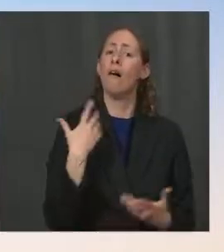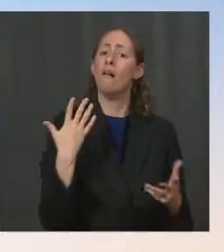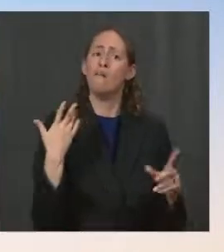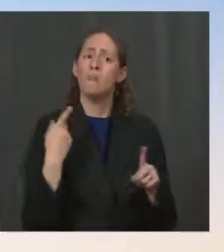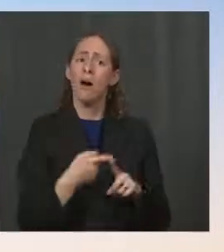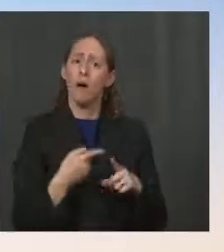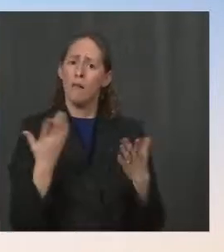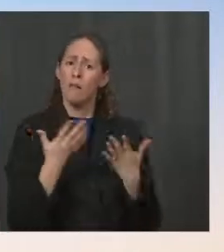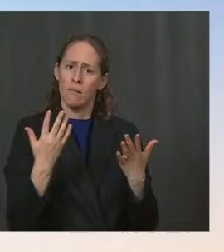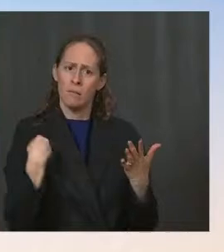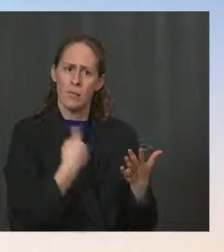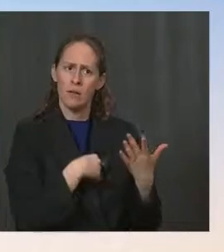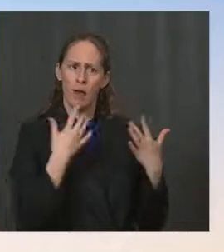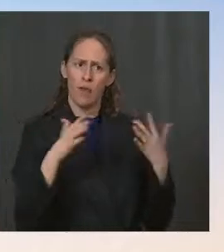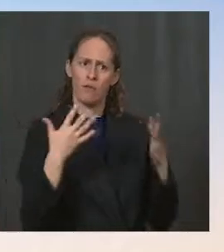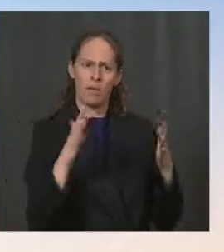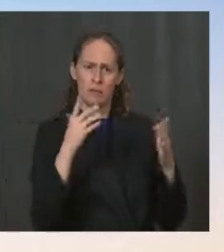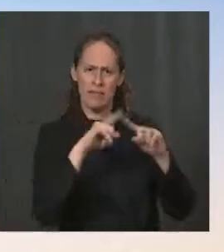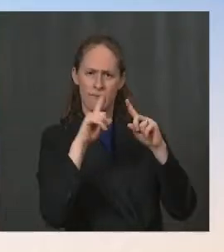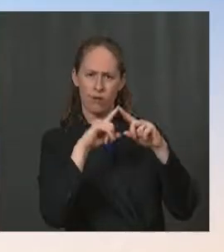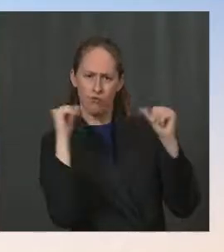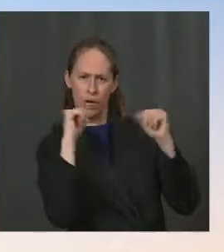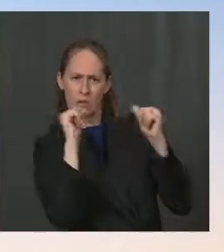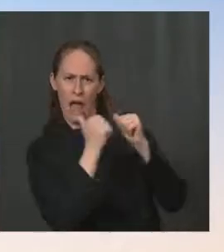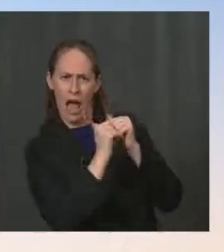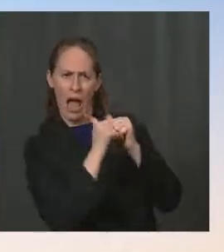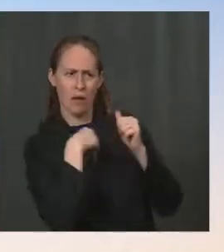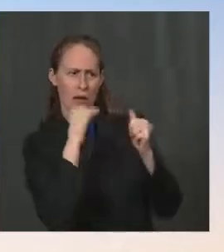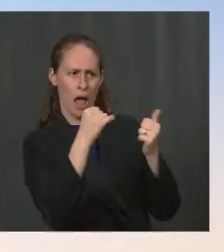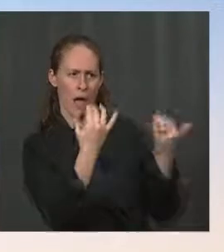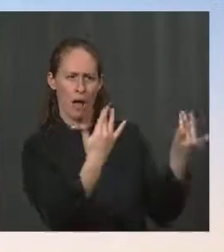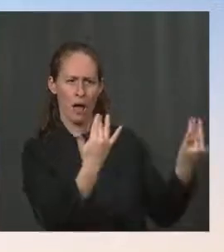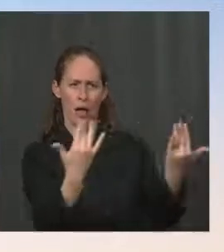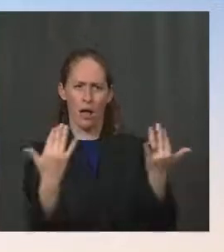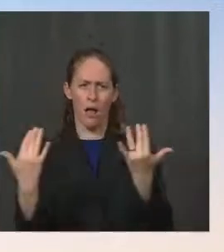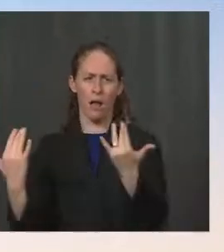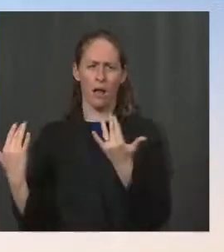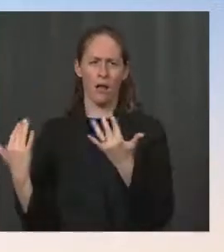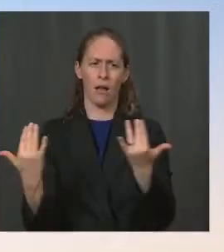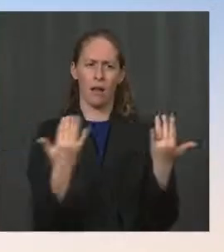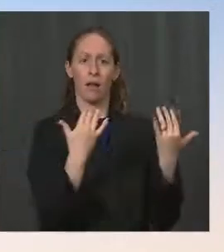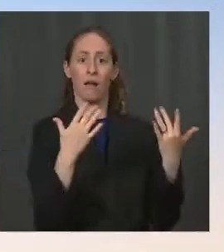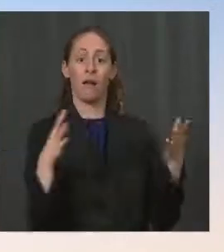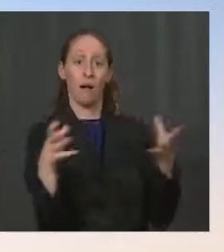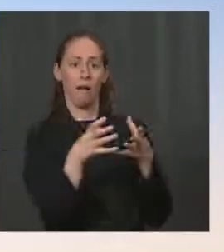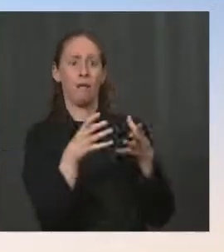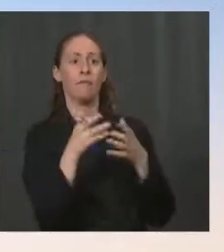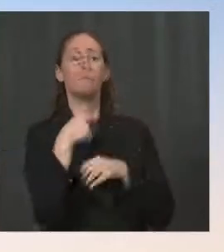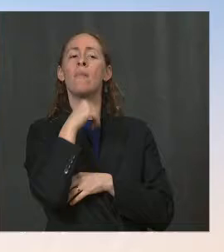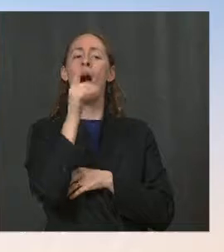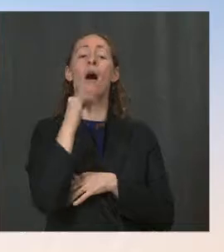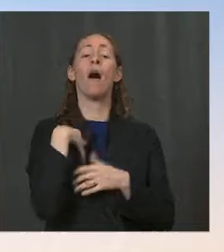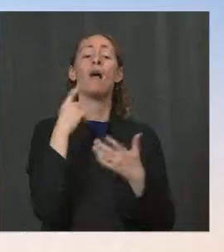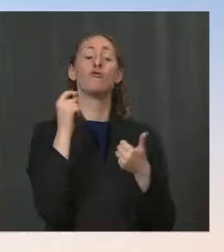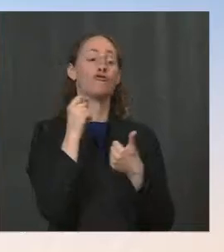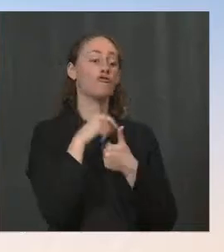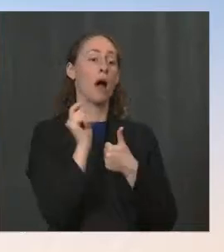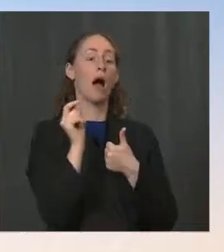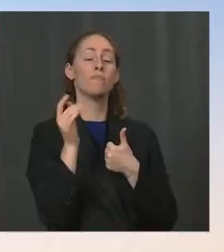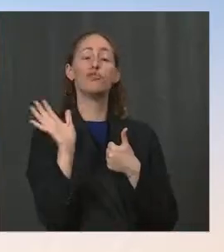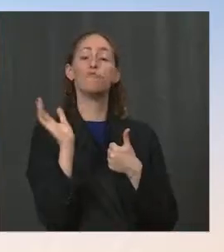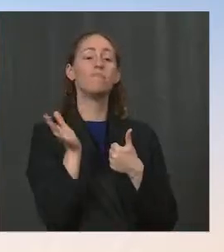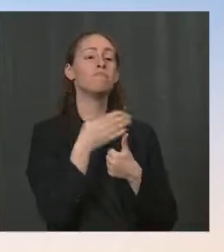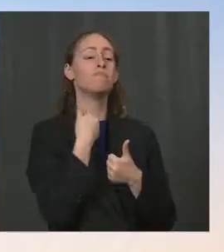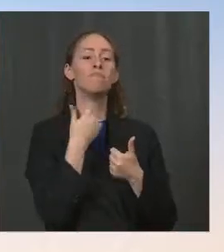our U.S. military on the ground took, far beyond just checking people off on a list at the gate, to ensure we could get American citizens,